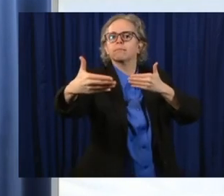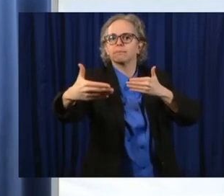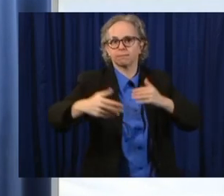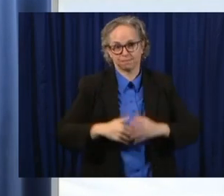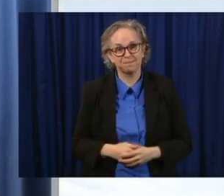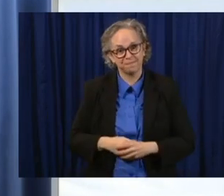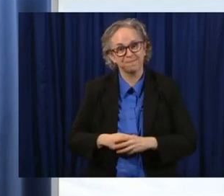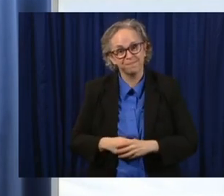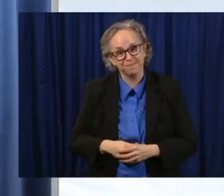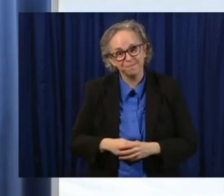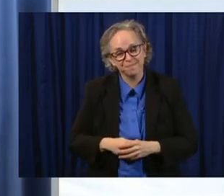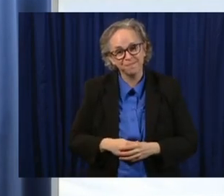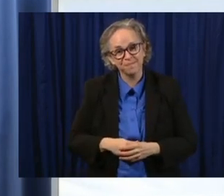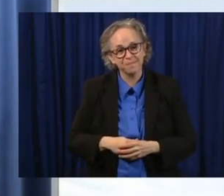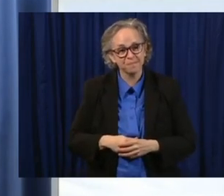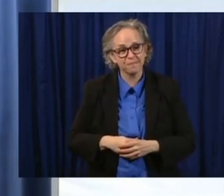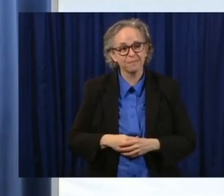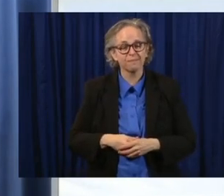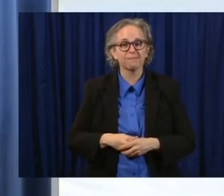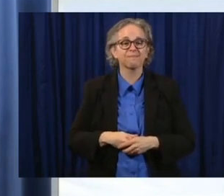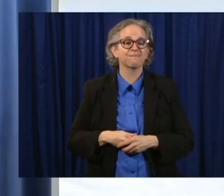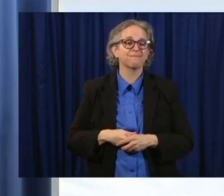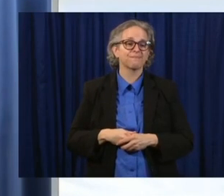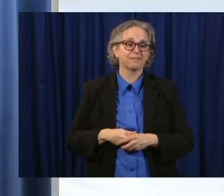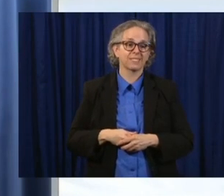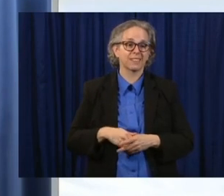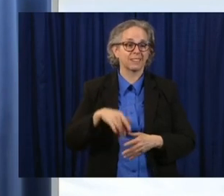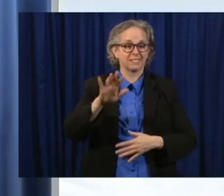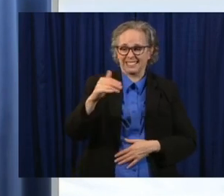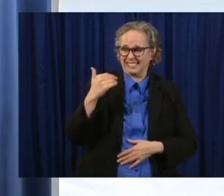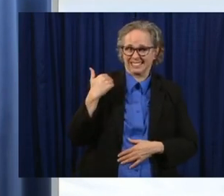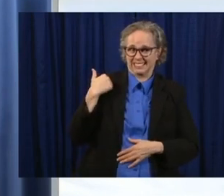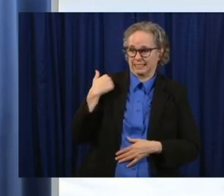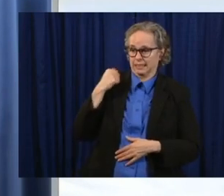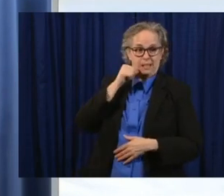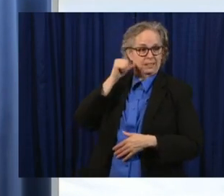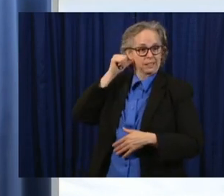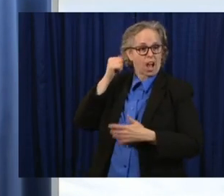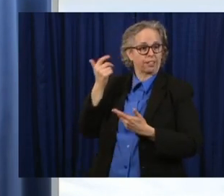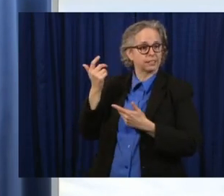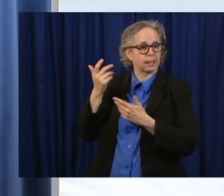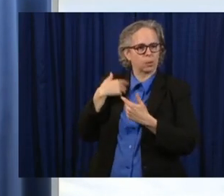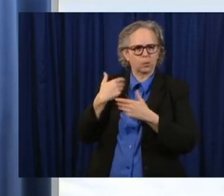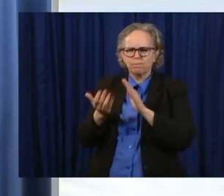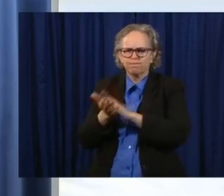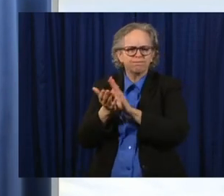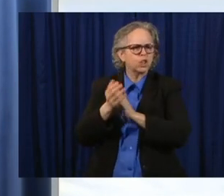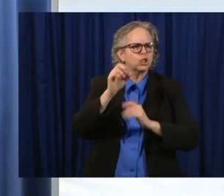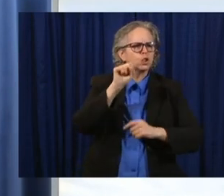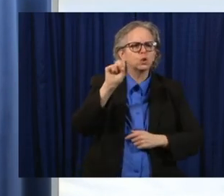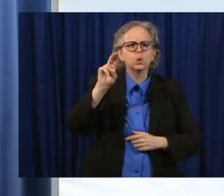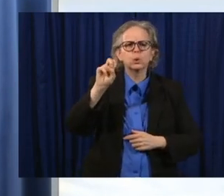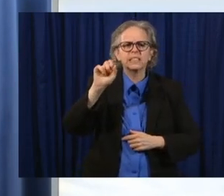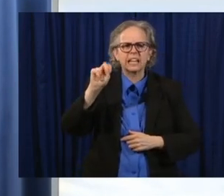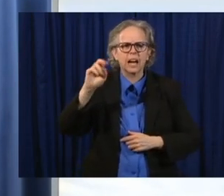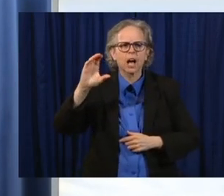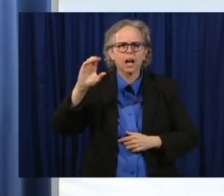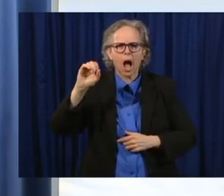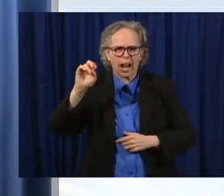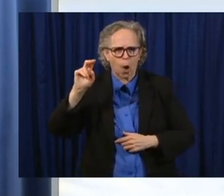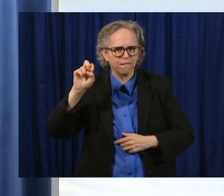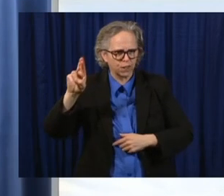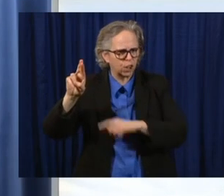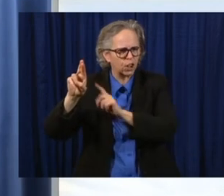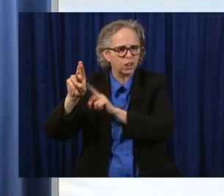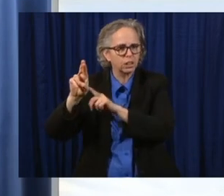I gave a shout out the other day to Susan Conover, who was a graduate of Akron. I want to